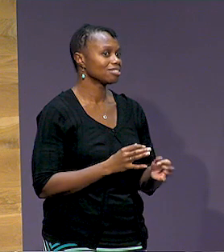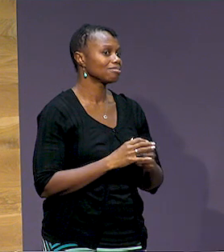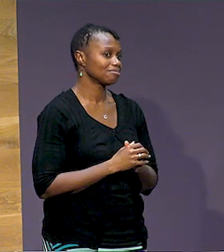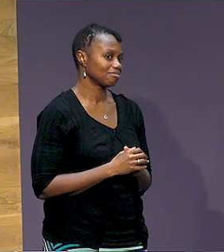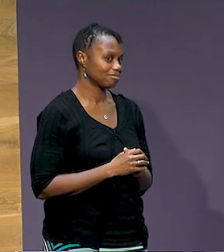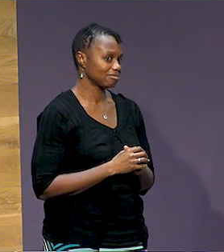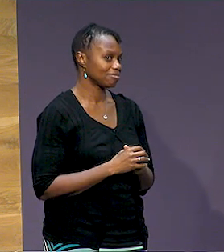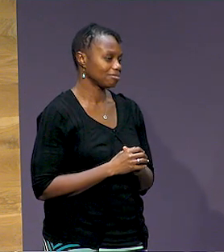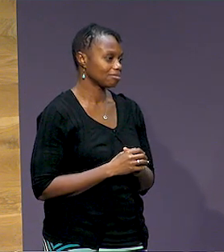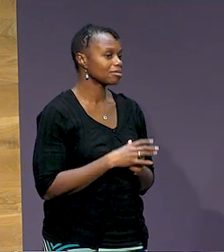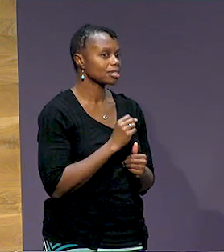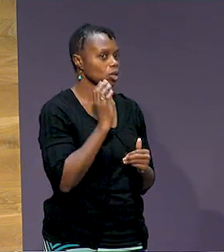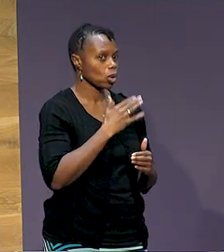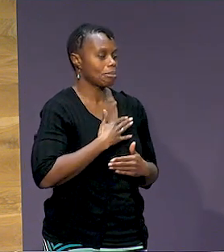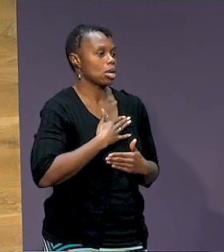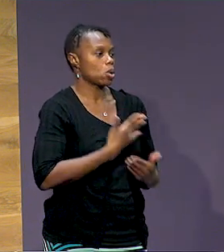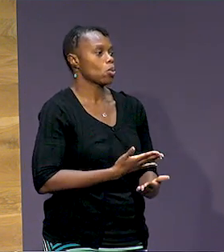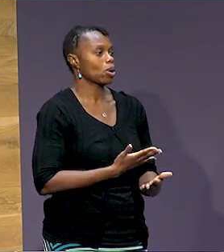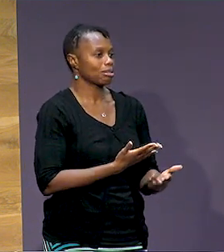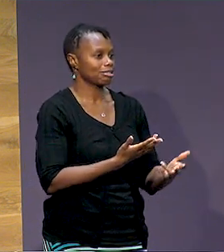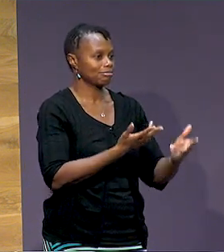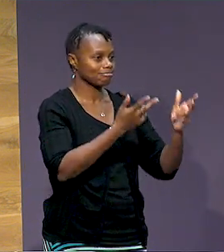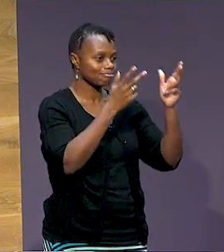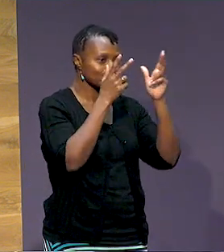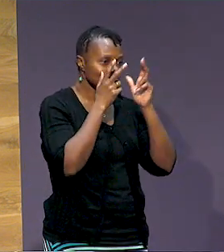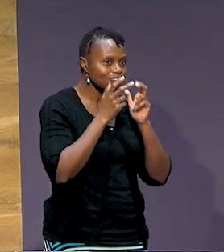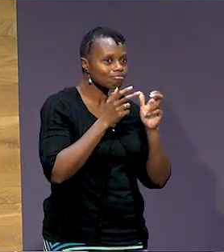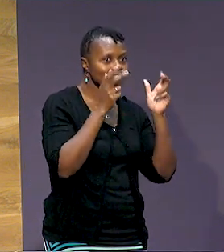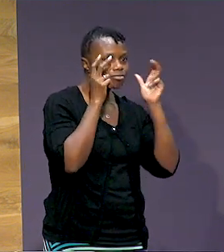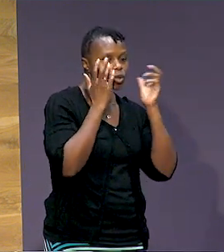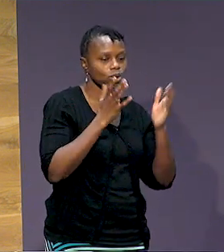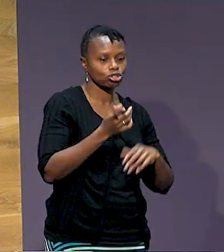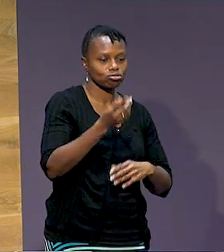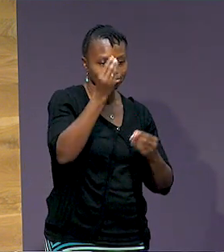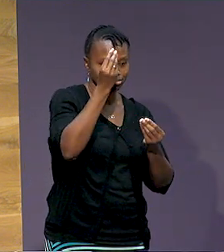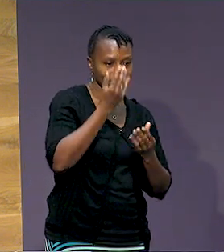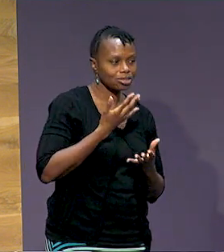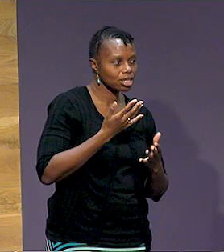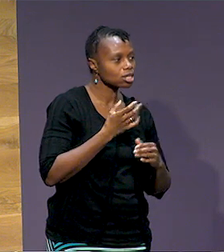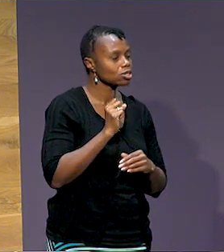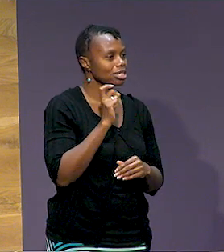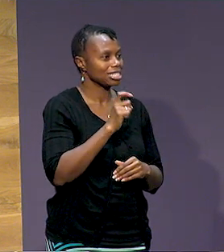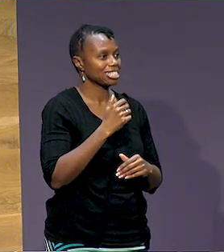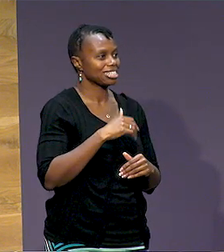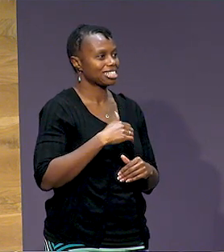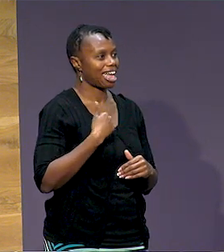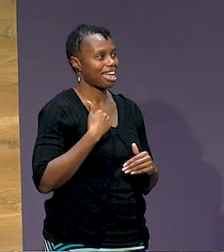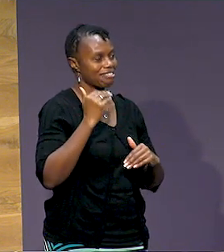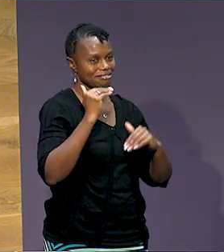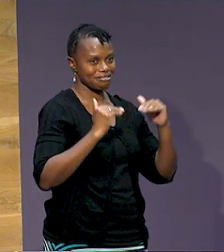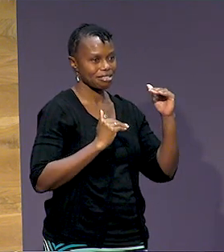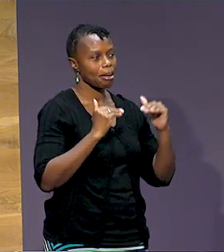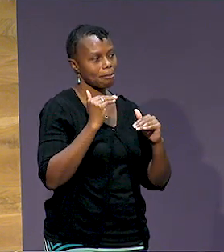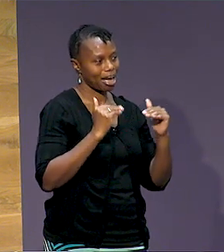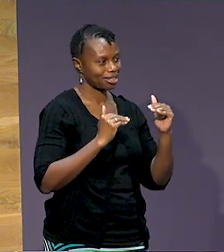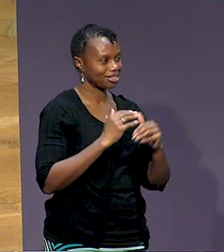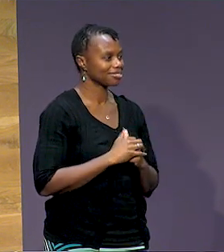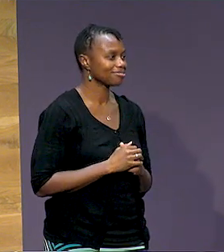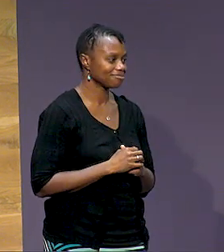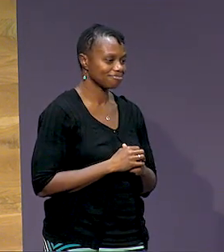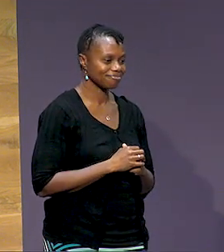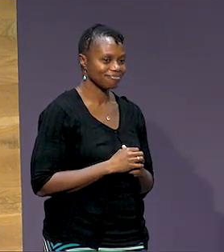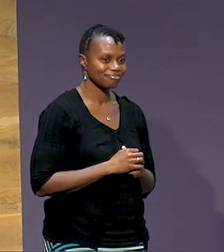as well as willing to hear what you have to say. So trying to find the balance in those things is an interesting ride. Yeah,